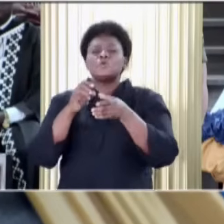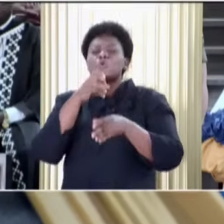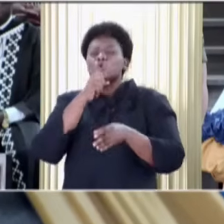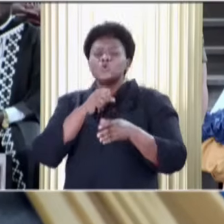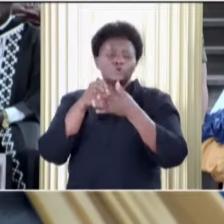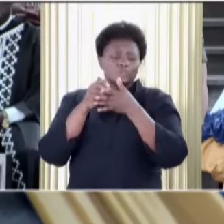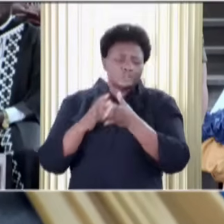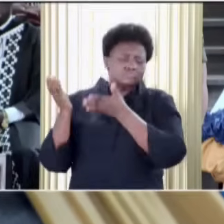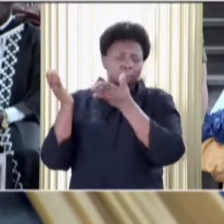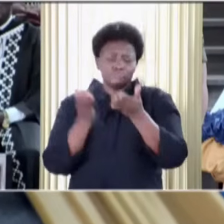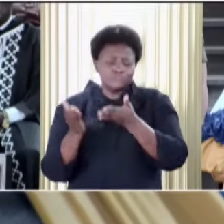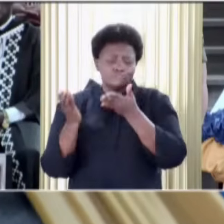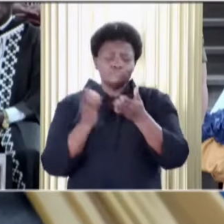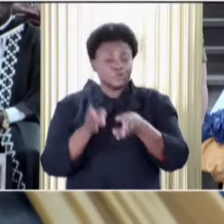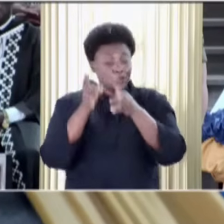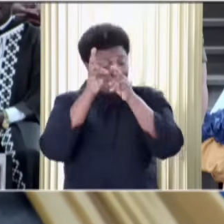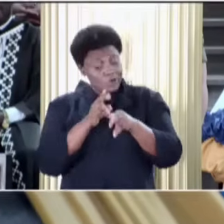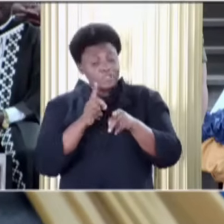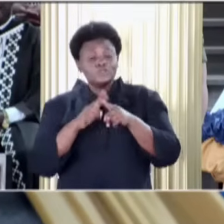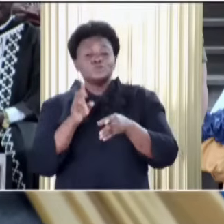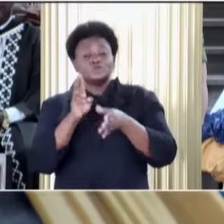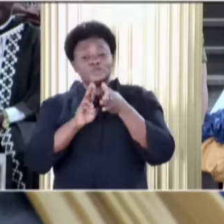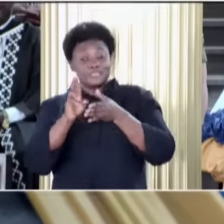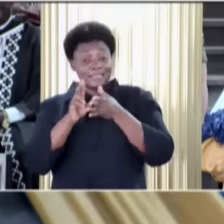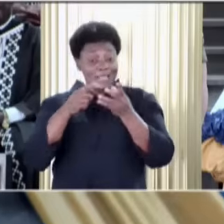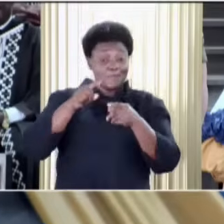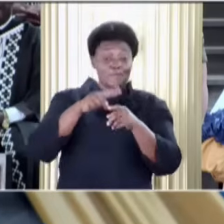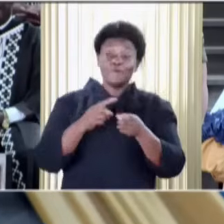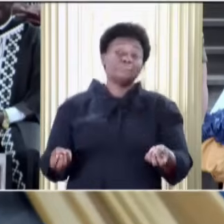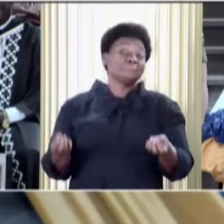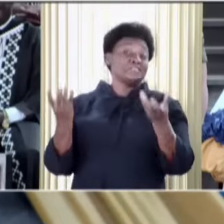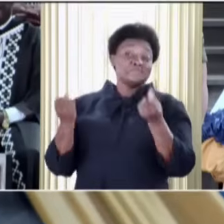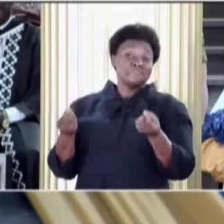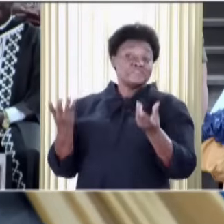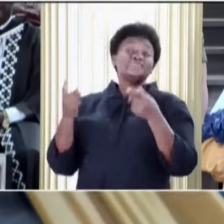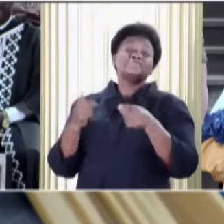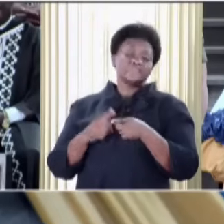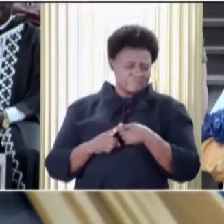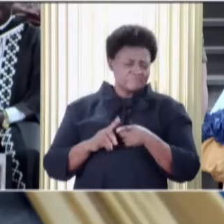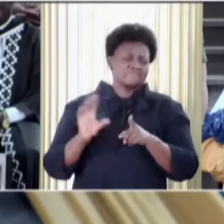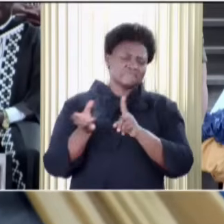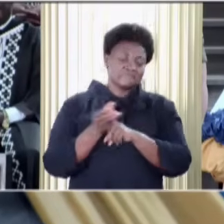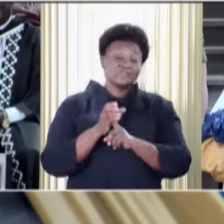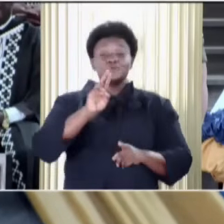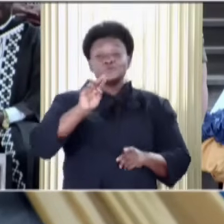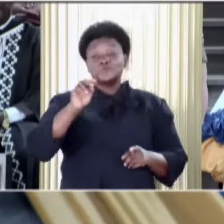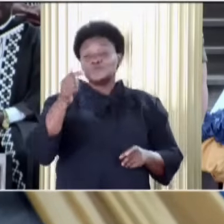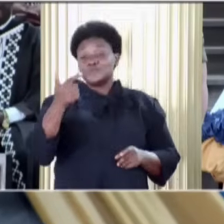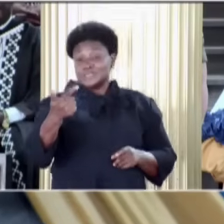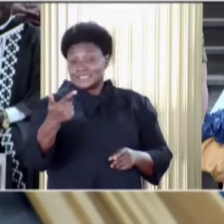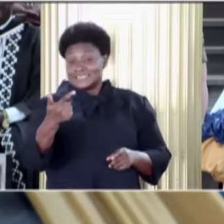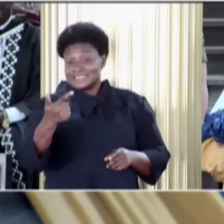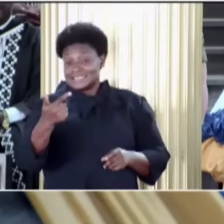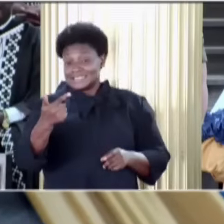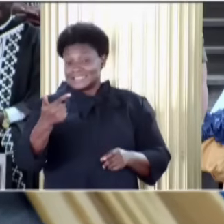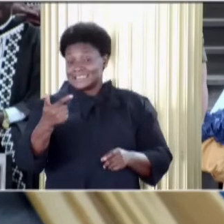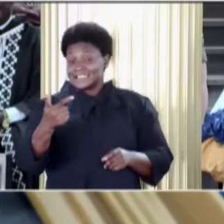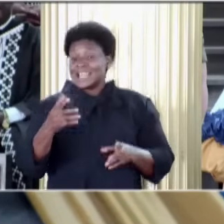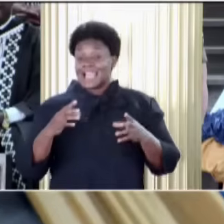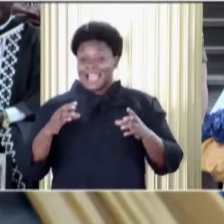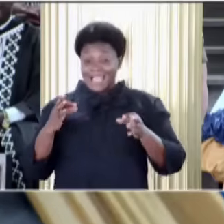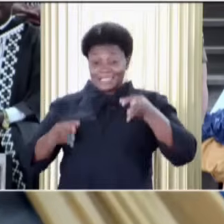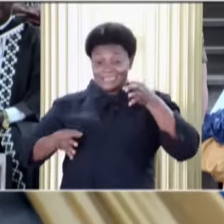honor to the university. Among many achievements, UG was adjudged National